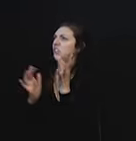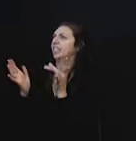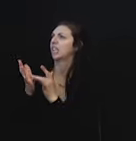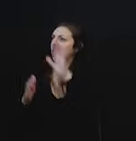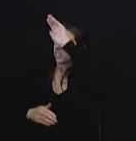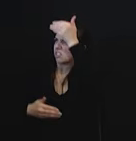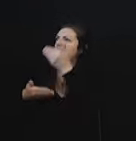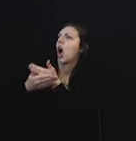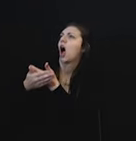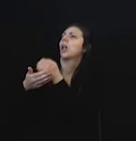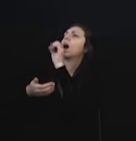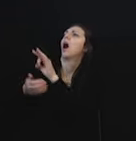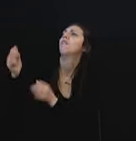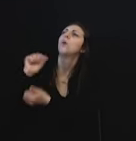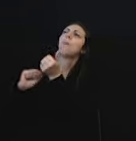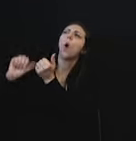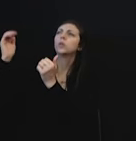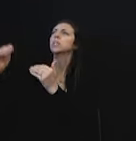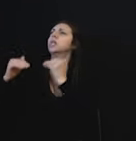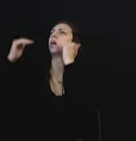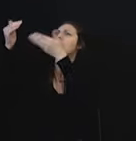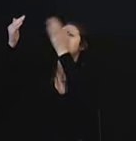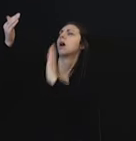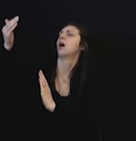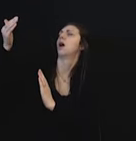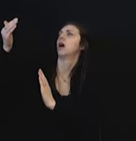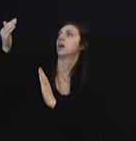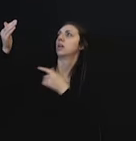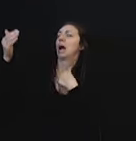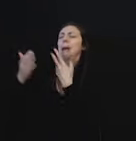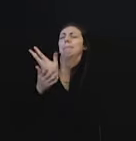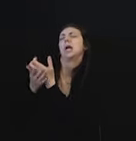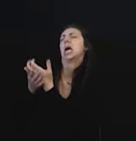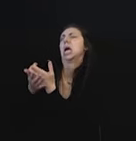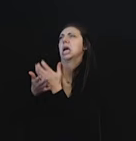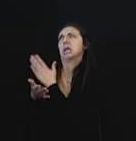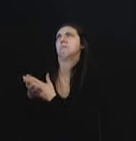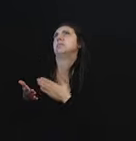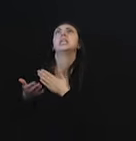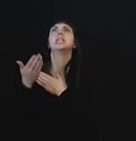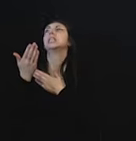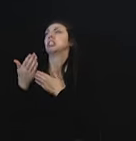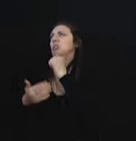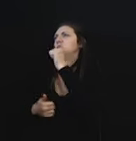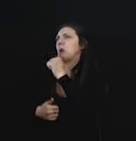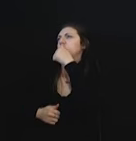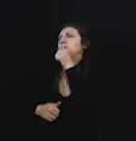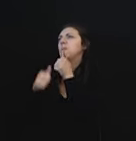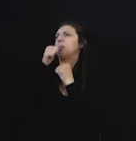the Most High God? I beg you before God, don't torment me."